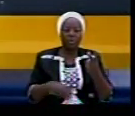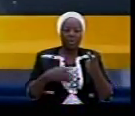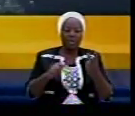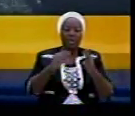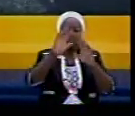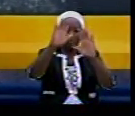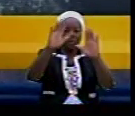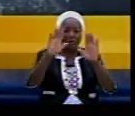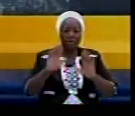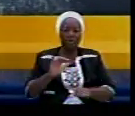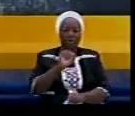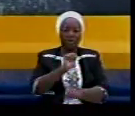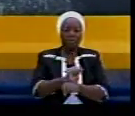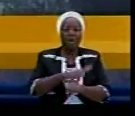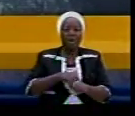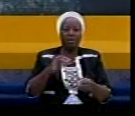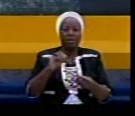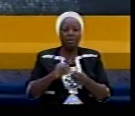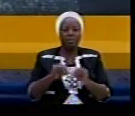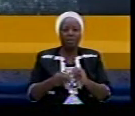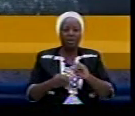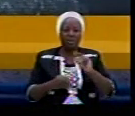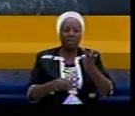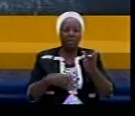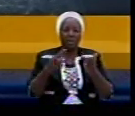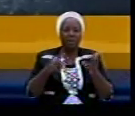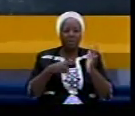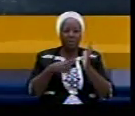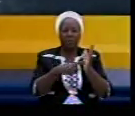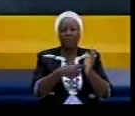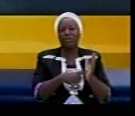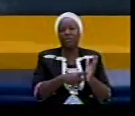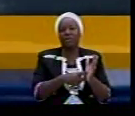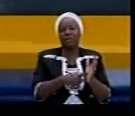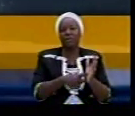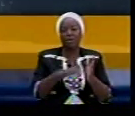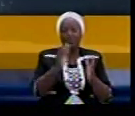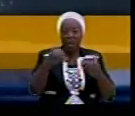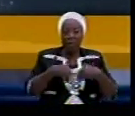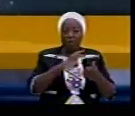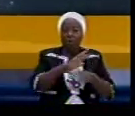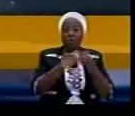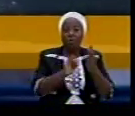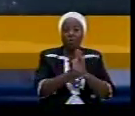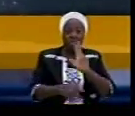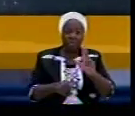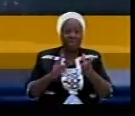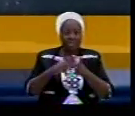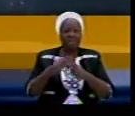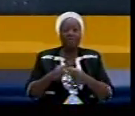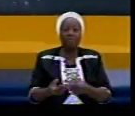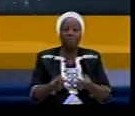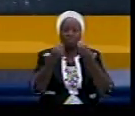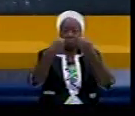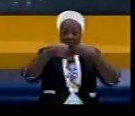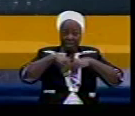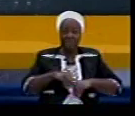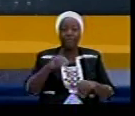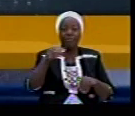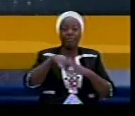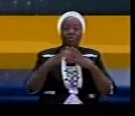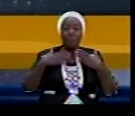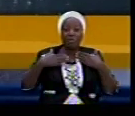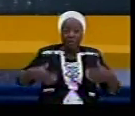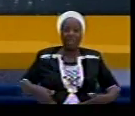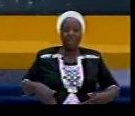miracle. And number three, the manifestation. You have all those three. You sink them in, manifestation will